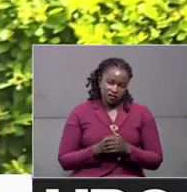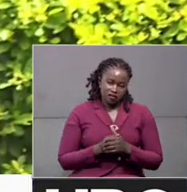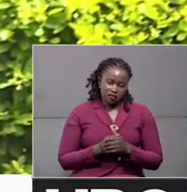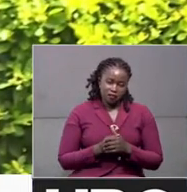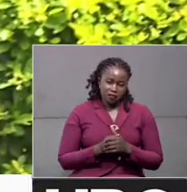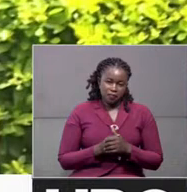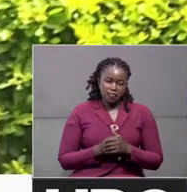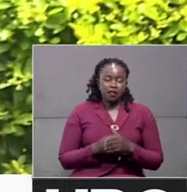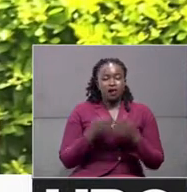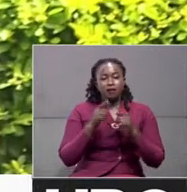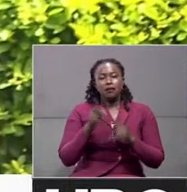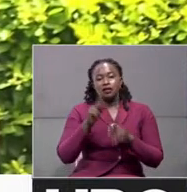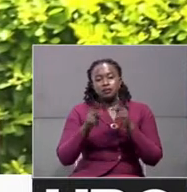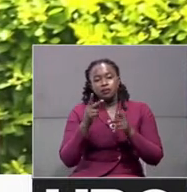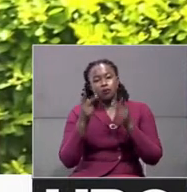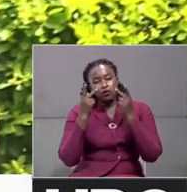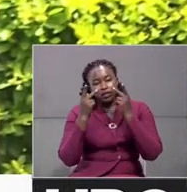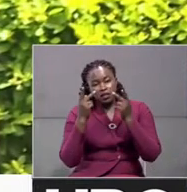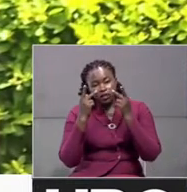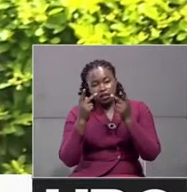na yeba kula wekonta wade kurufu